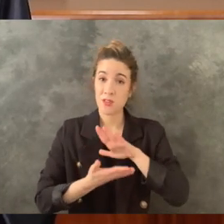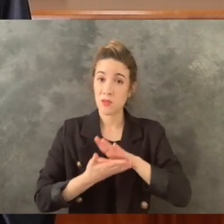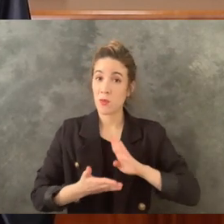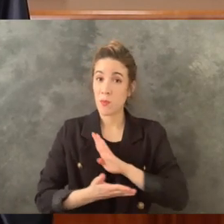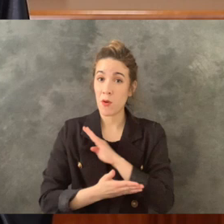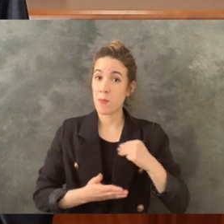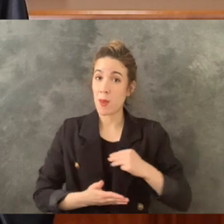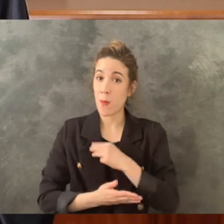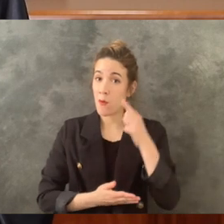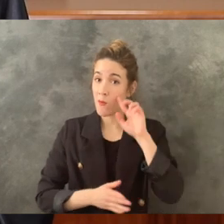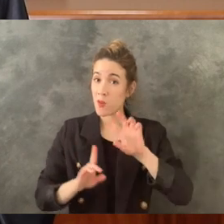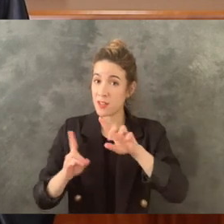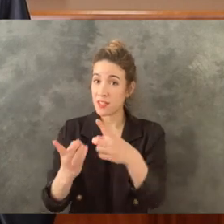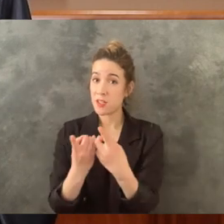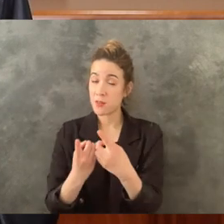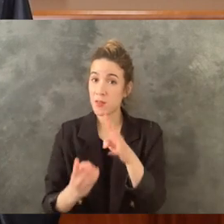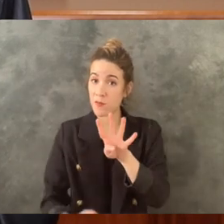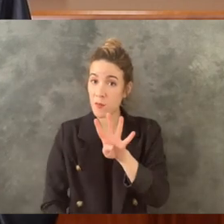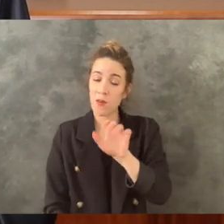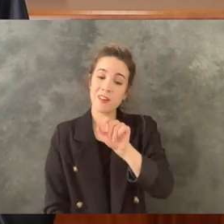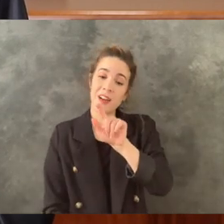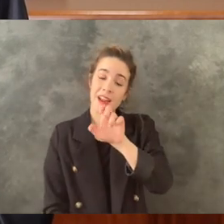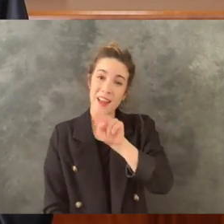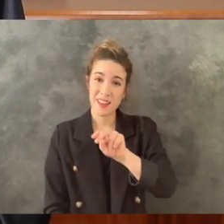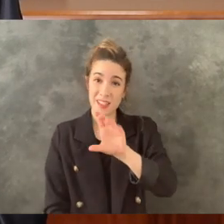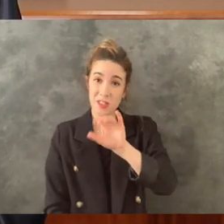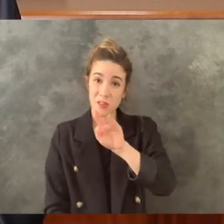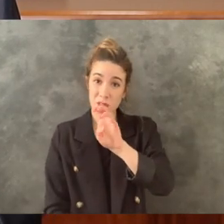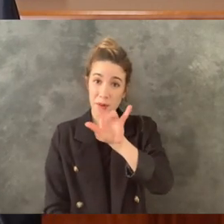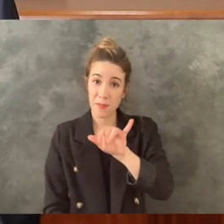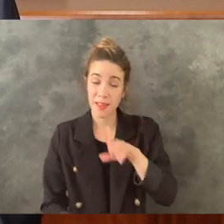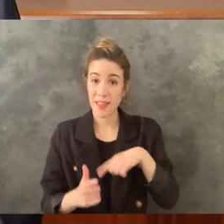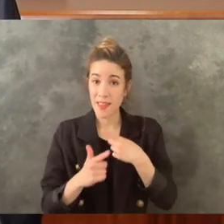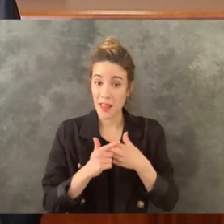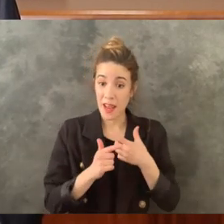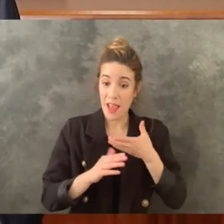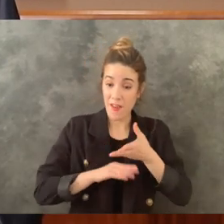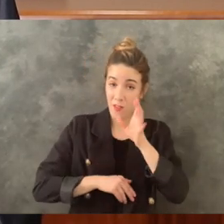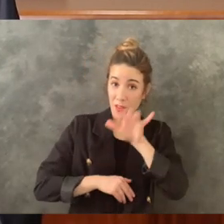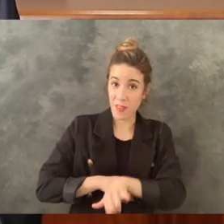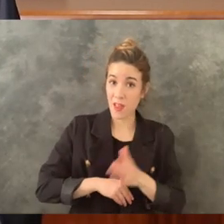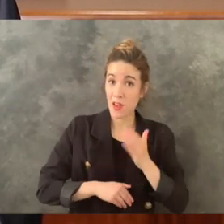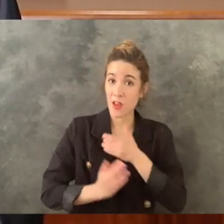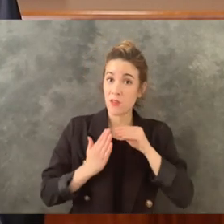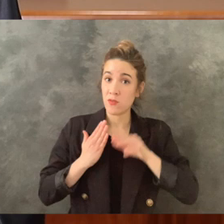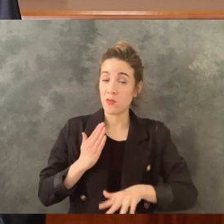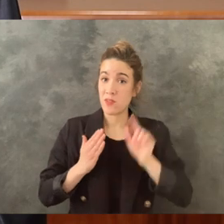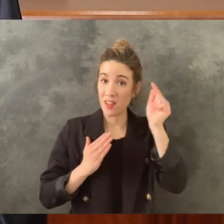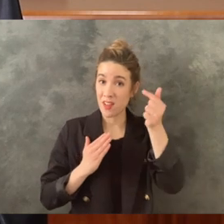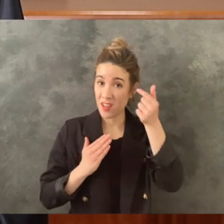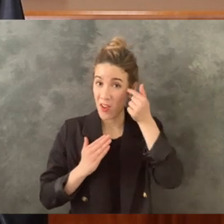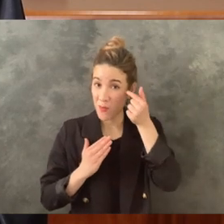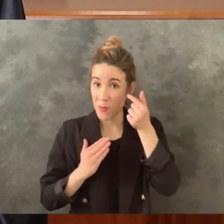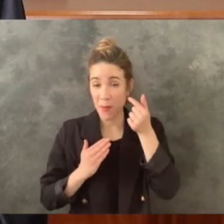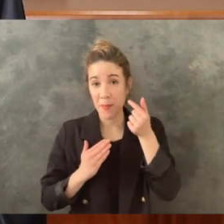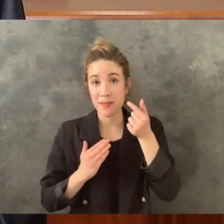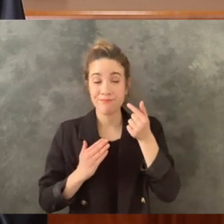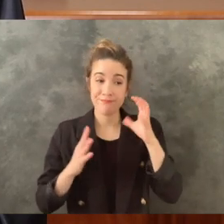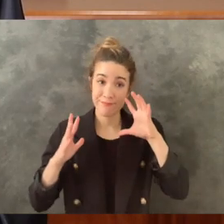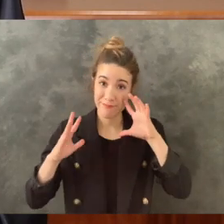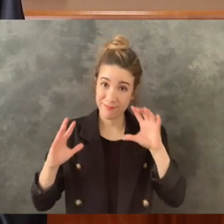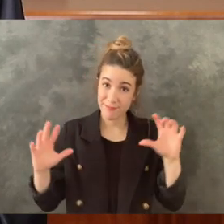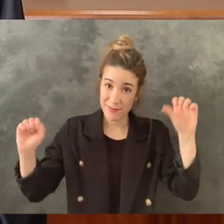4, the Honorable Allison Crumley. And immediately following, our Student Government Executive Board